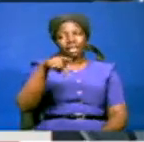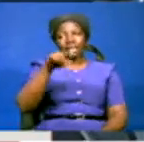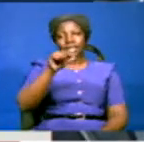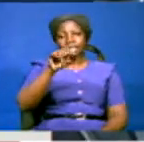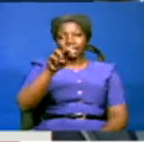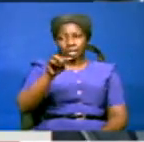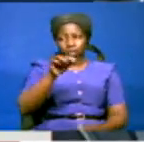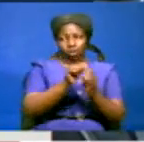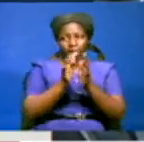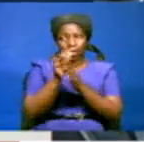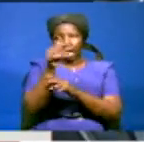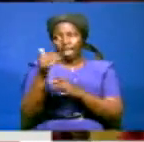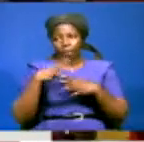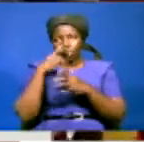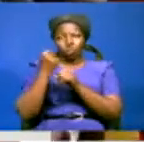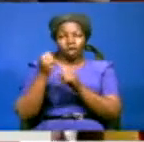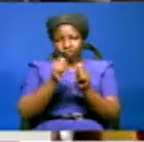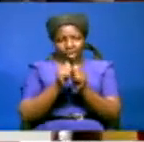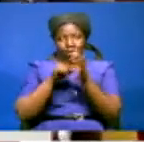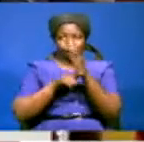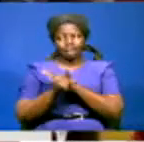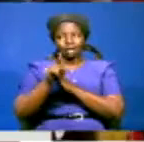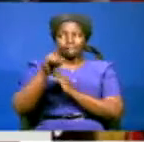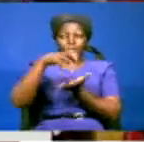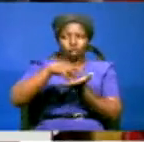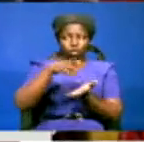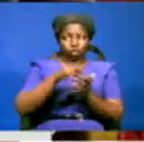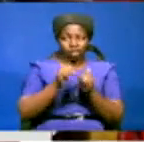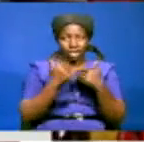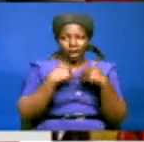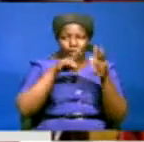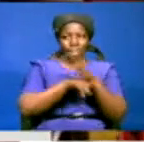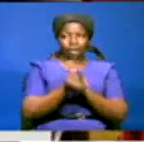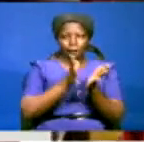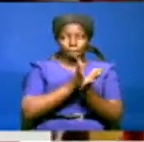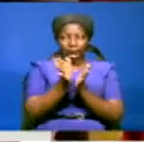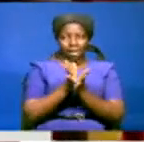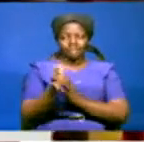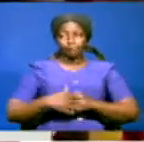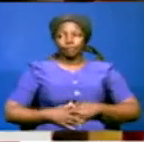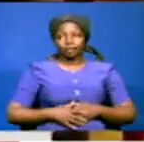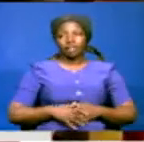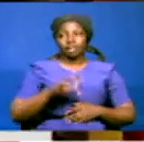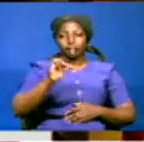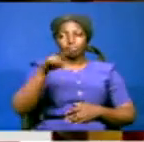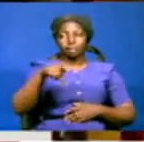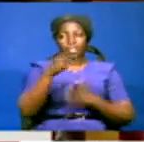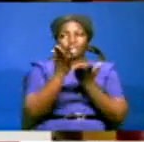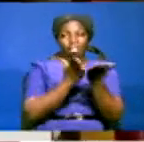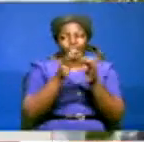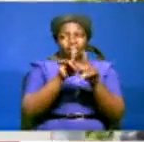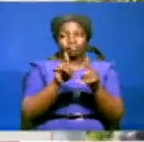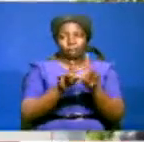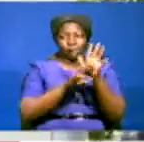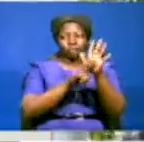from the positions held at the branch. The MP was serving as a representative of the special interest group in ODM GEM